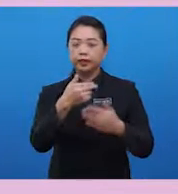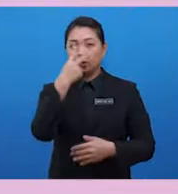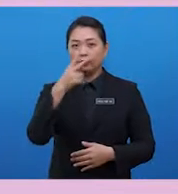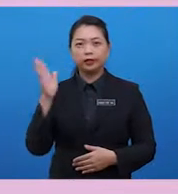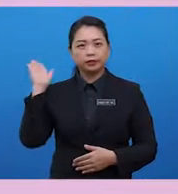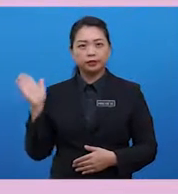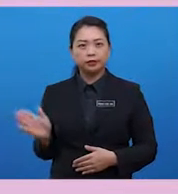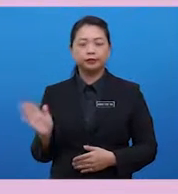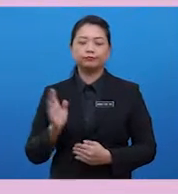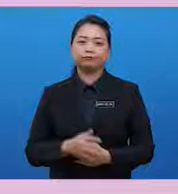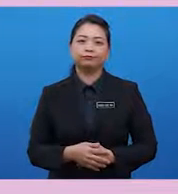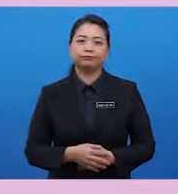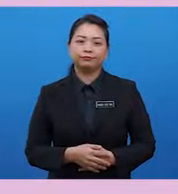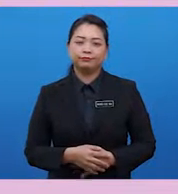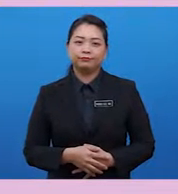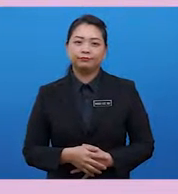at picture E.